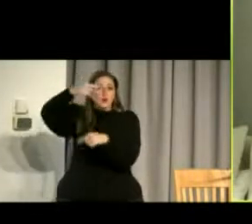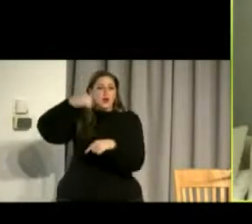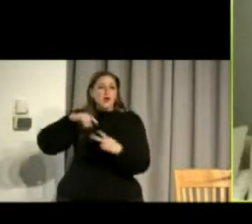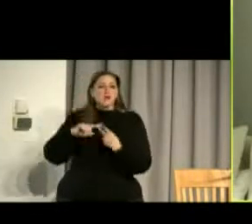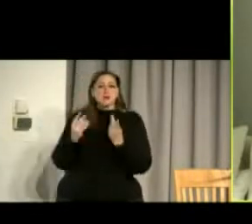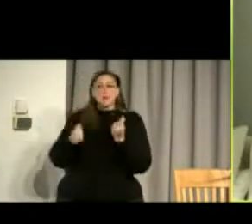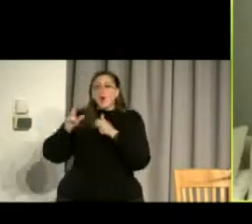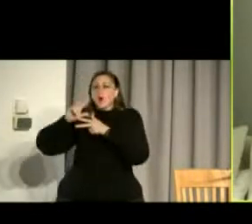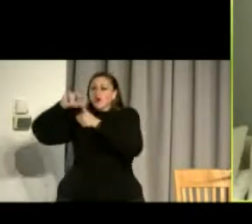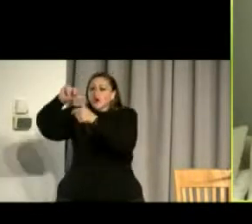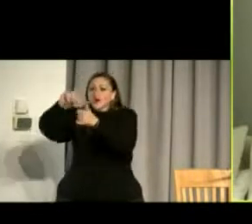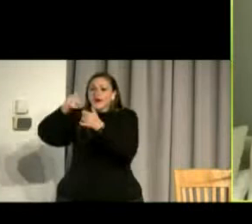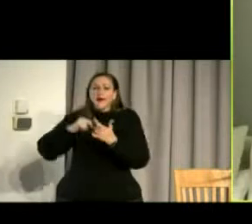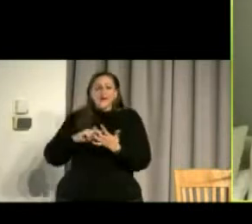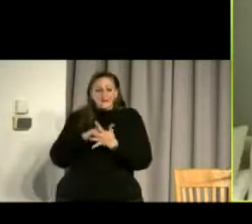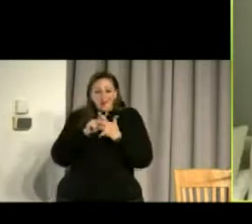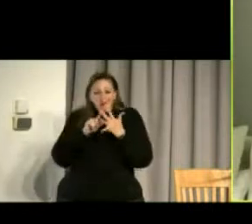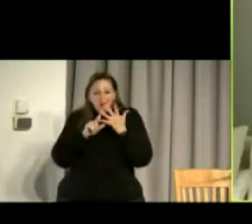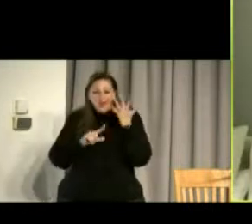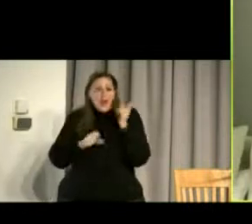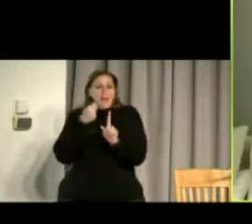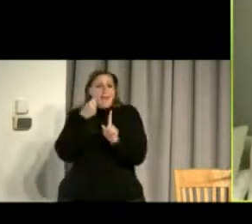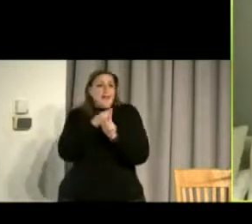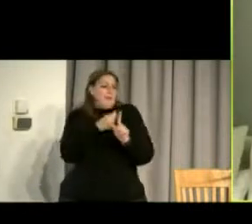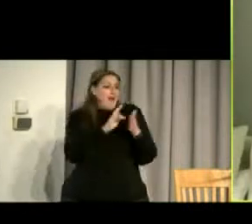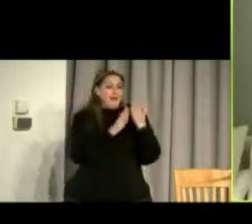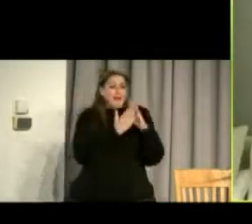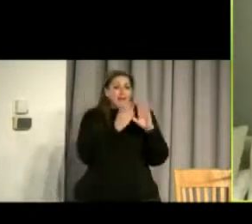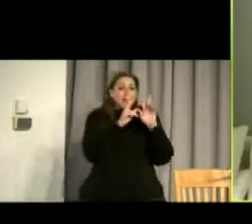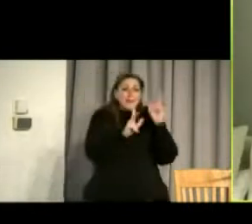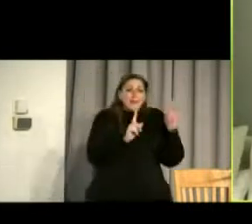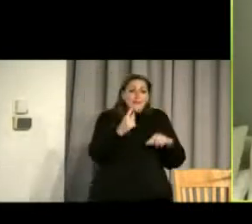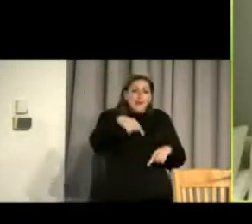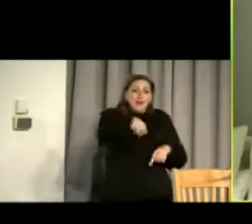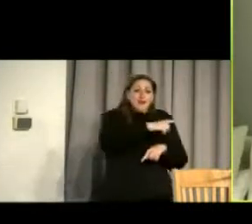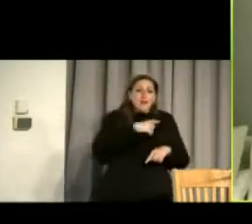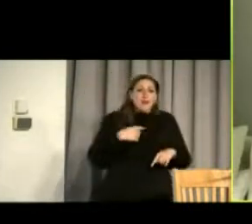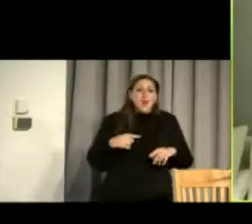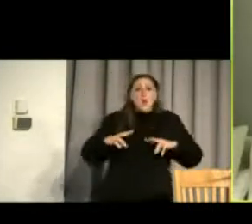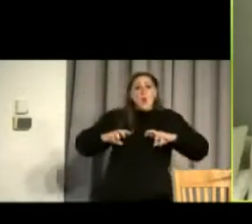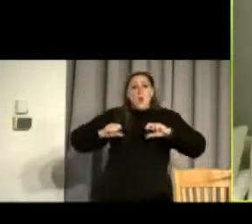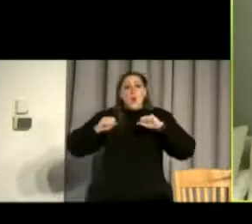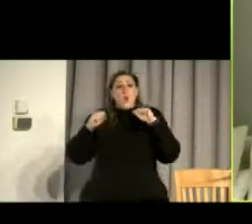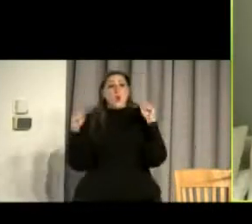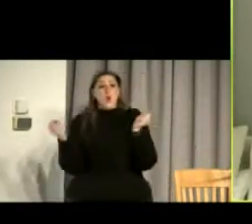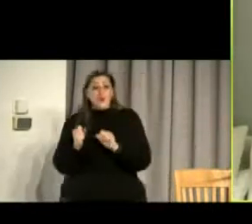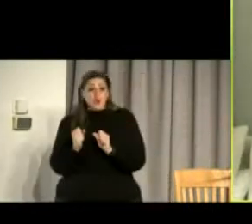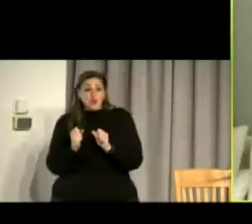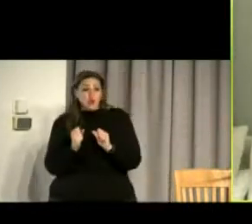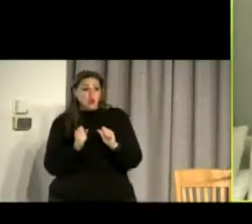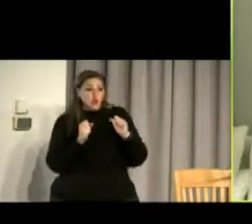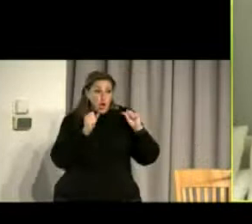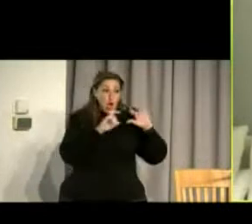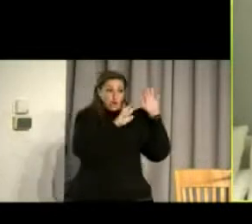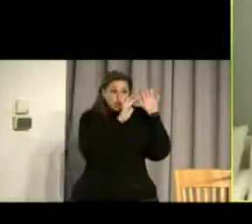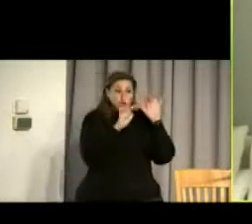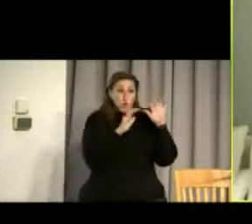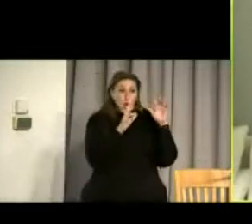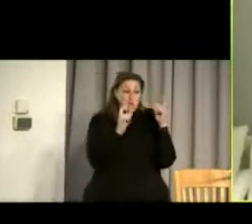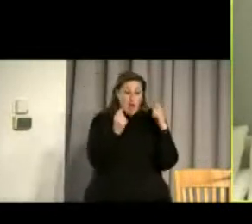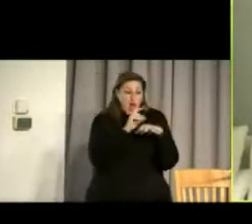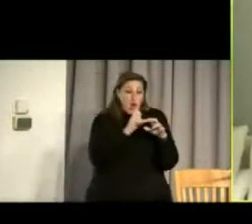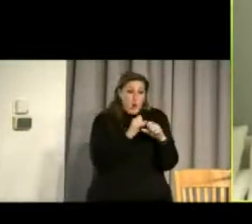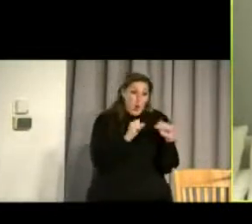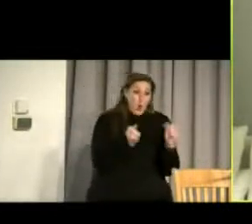frequent hurricanes that directly impact our communities. Right after the winter storm, we had a tropical storm that flooded many